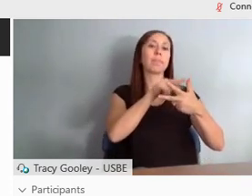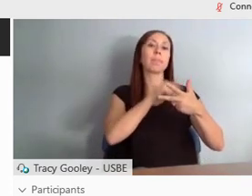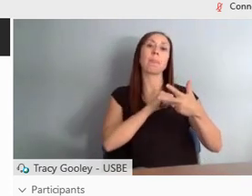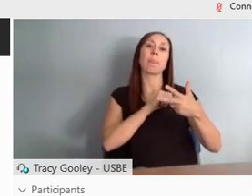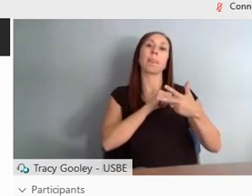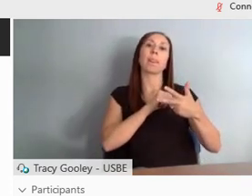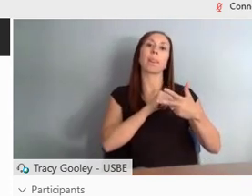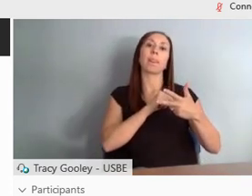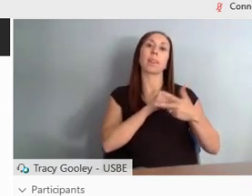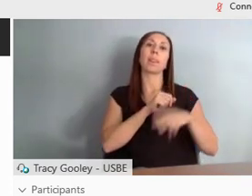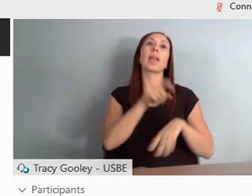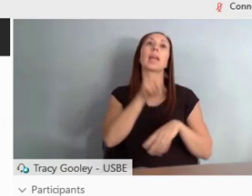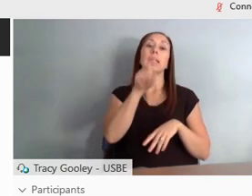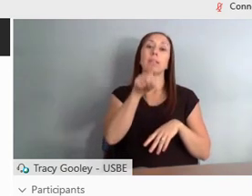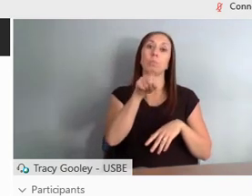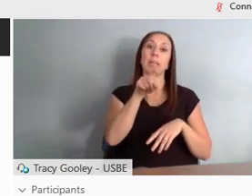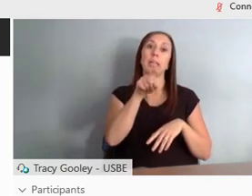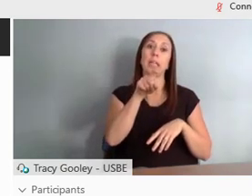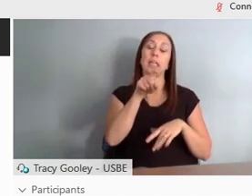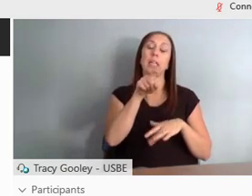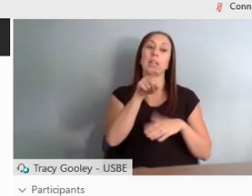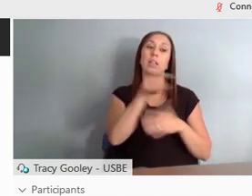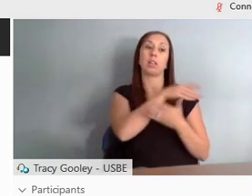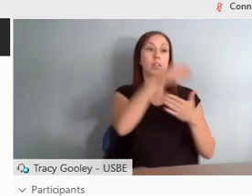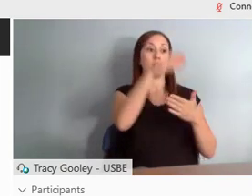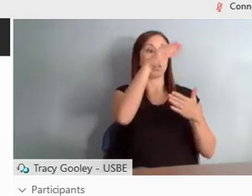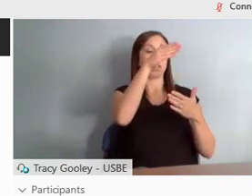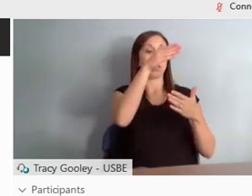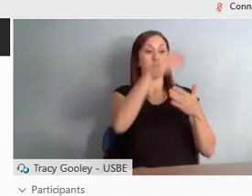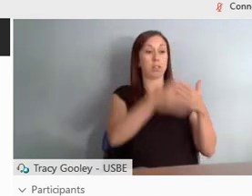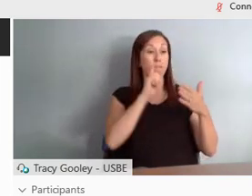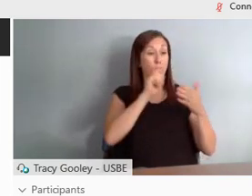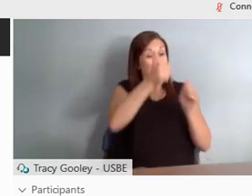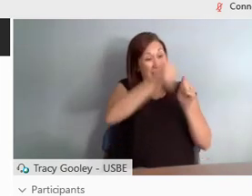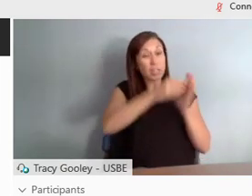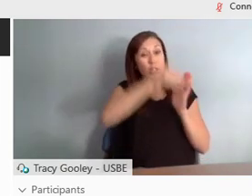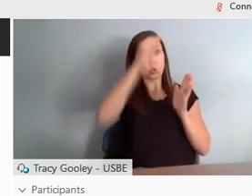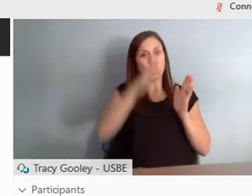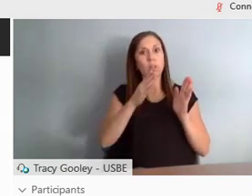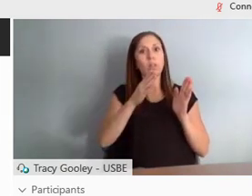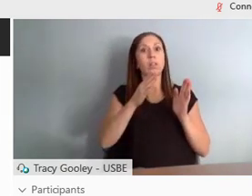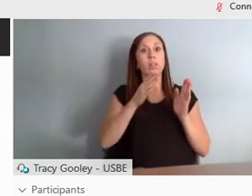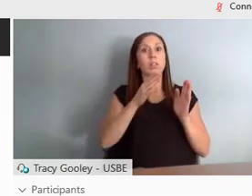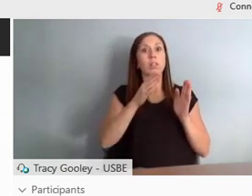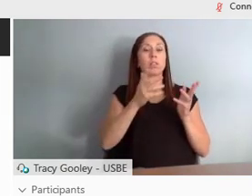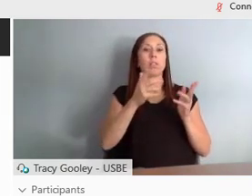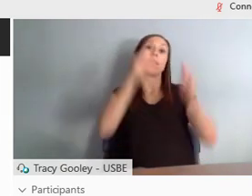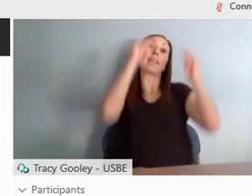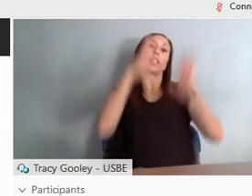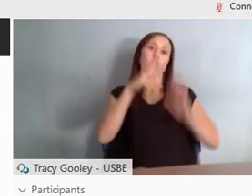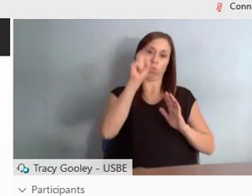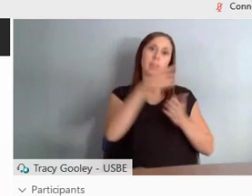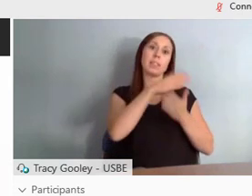meant to be completed for each student by the teacher.